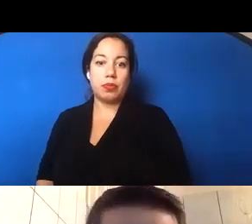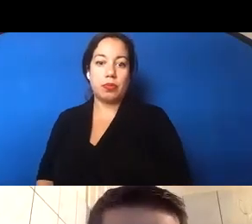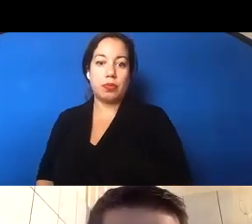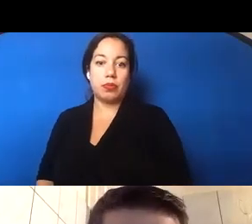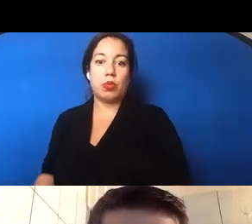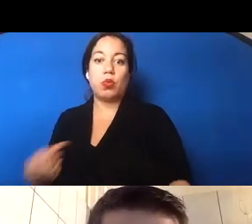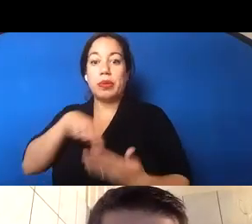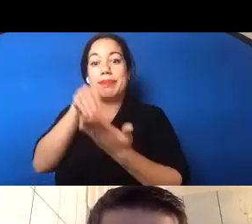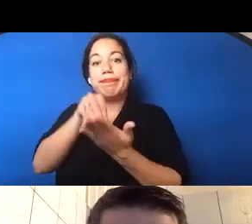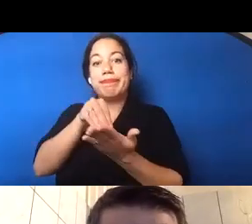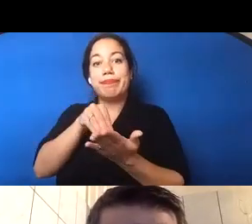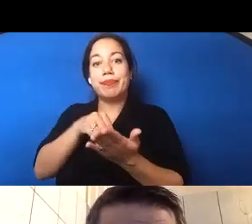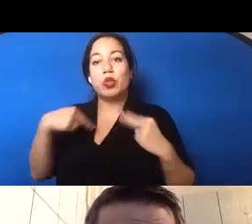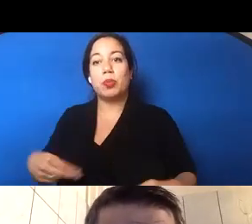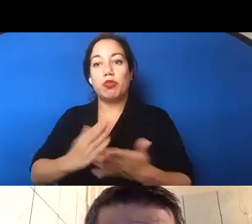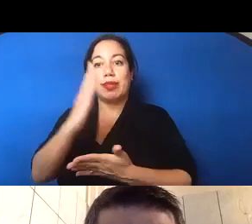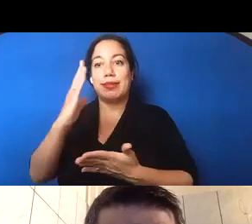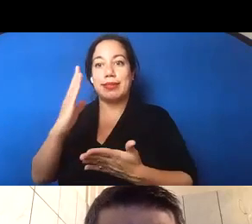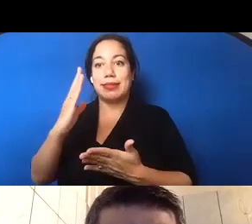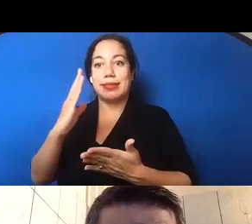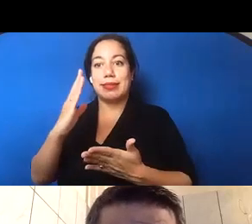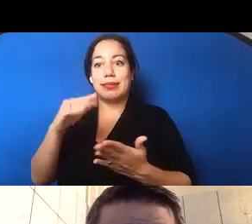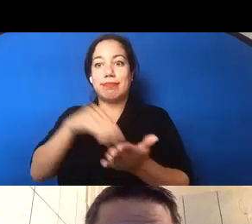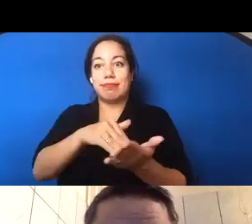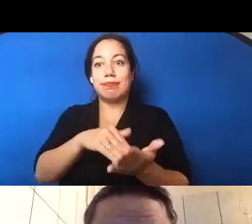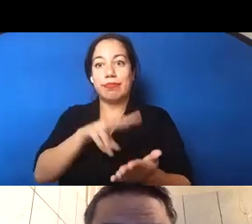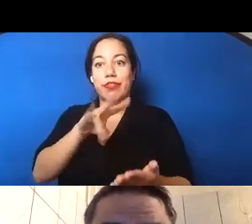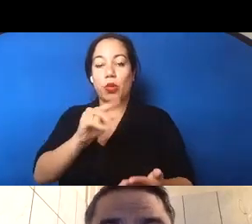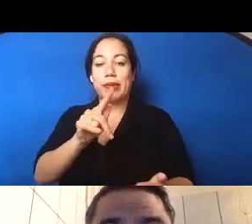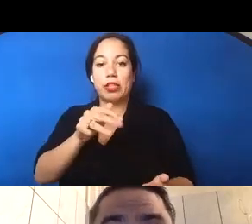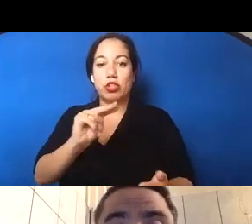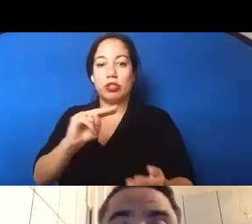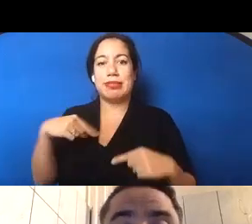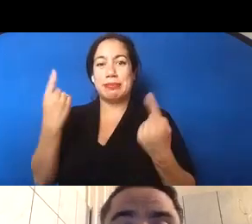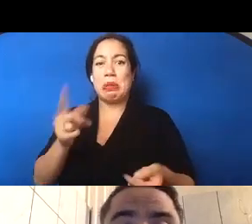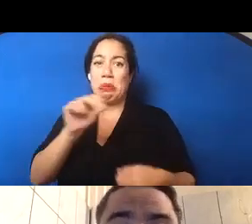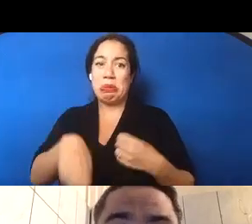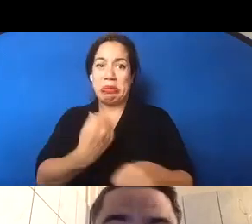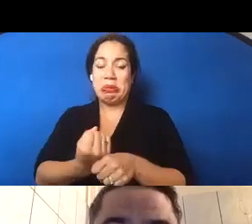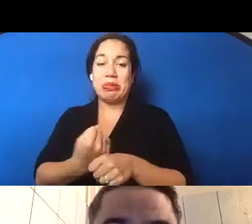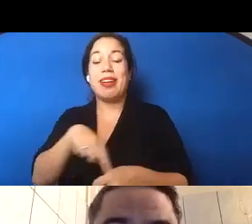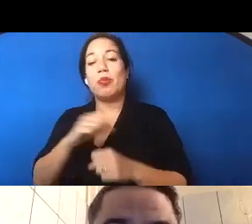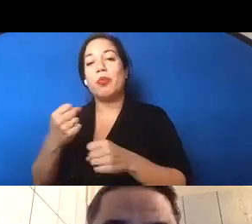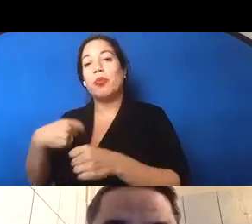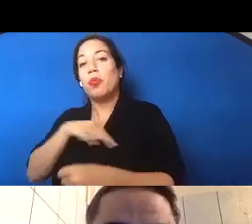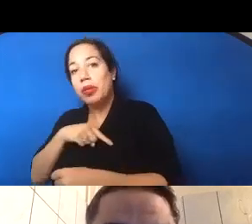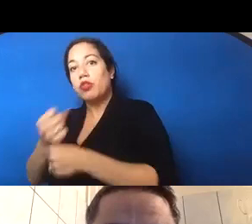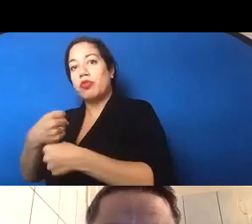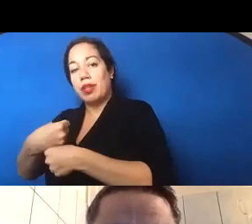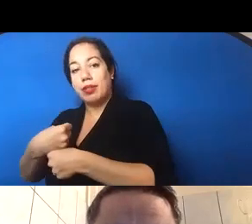documenting human rights violations for the last 30 years or so. And we also created, among other